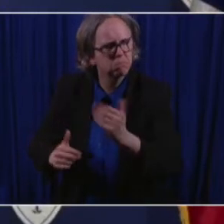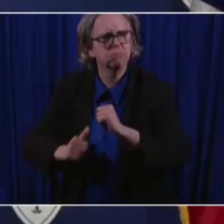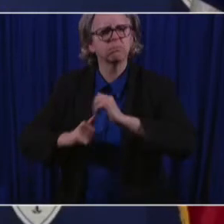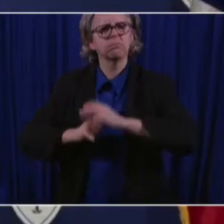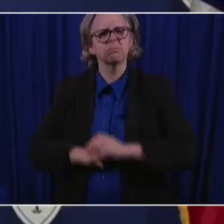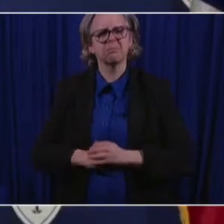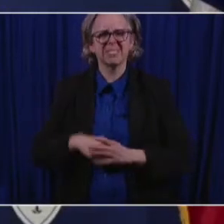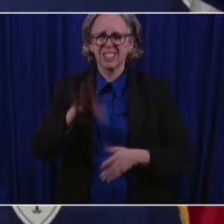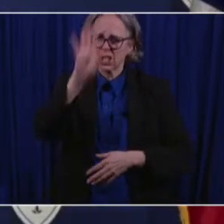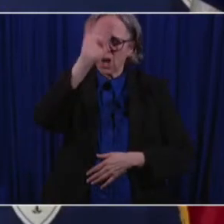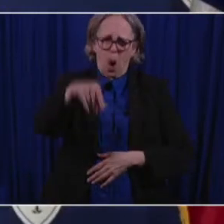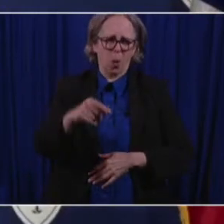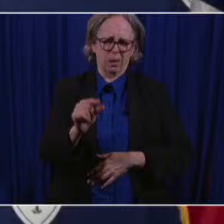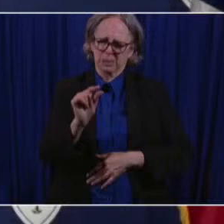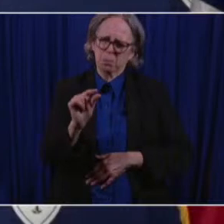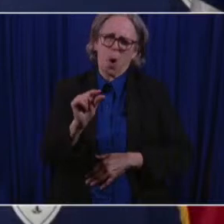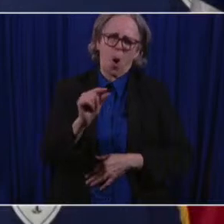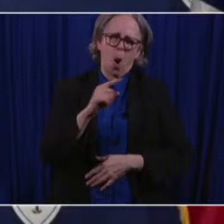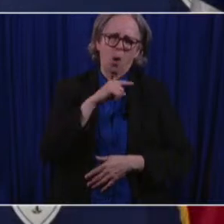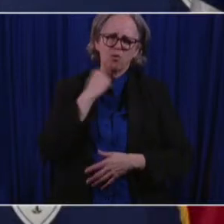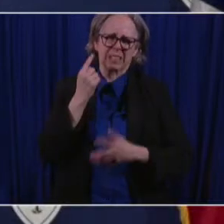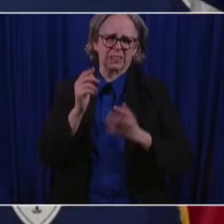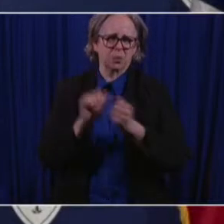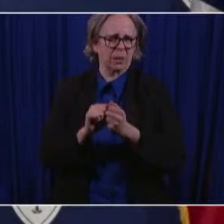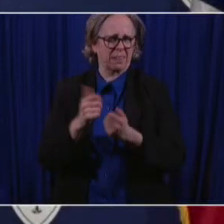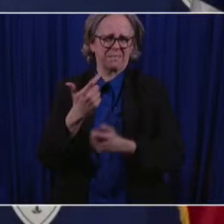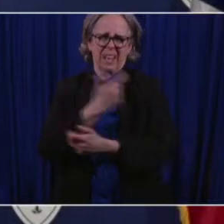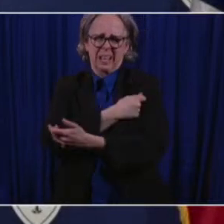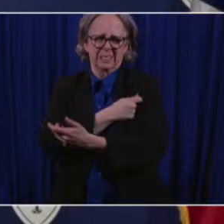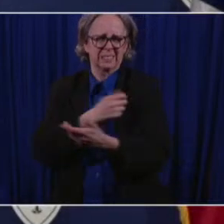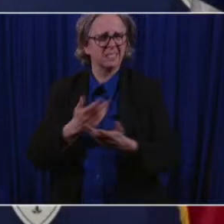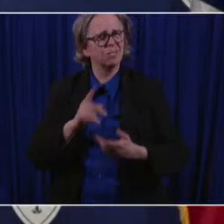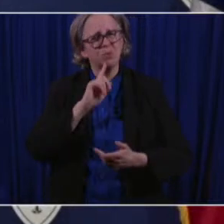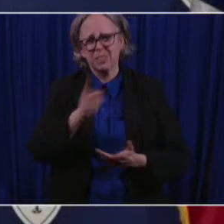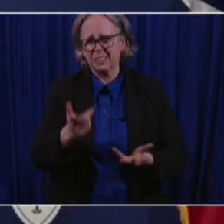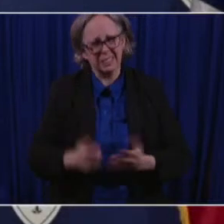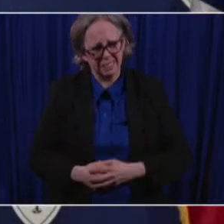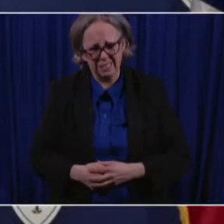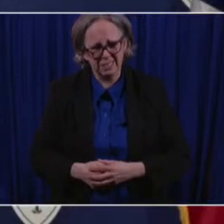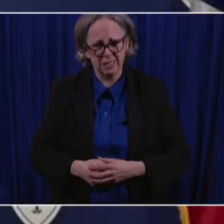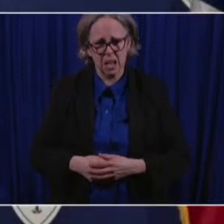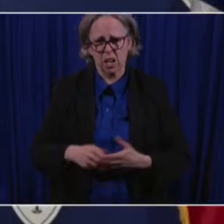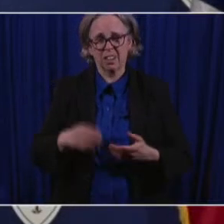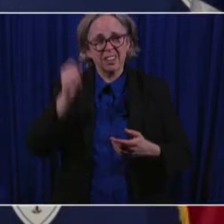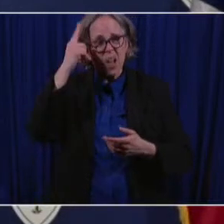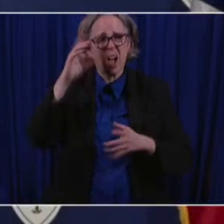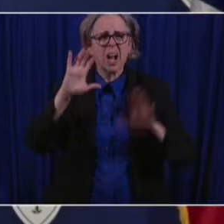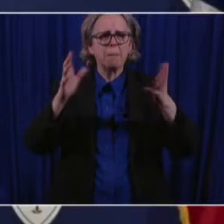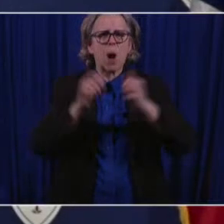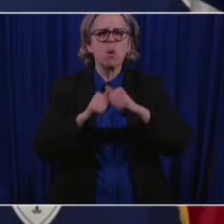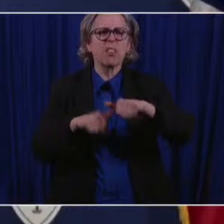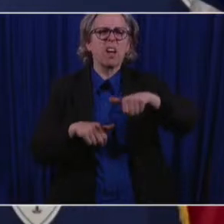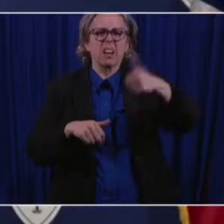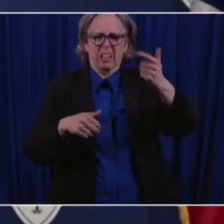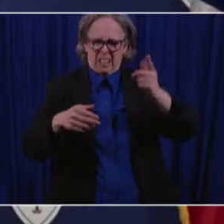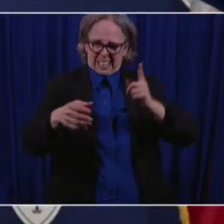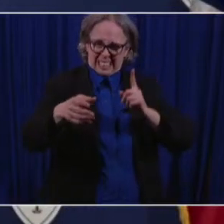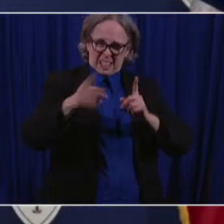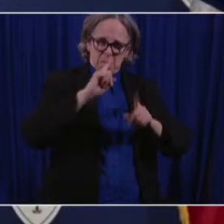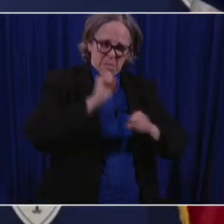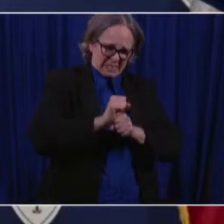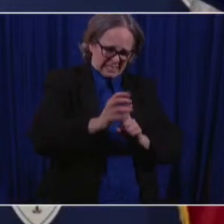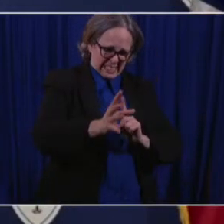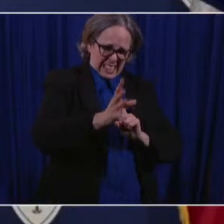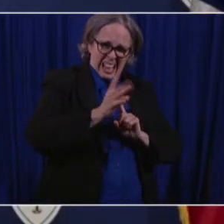with the vaccine, it pales in comparison to trying to do battle with